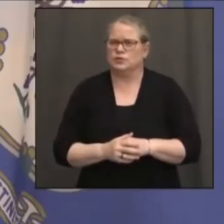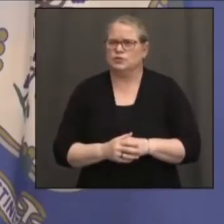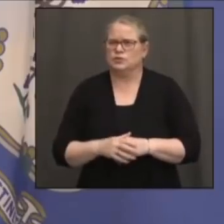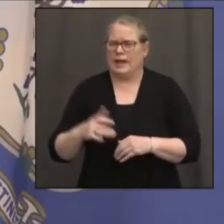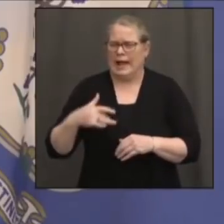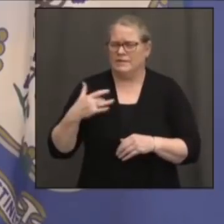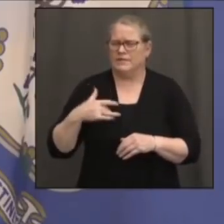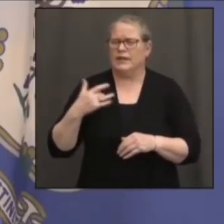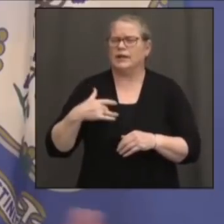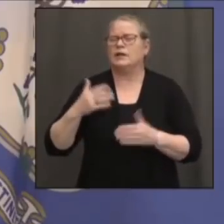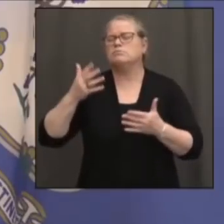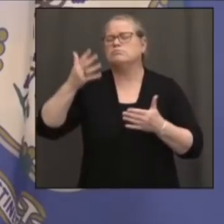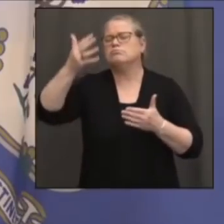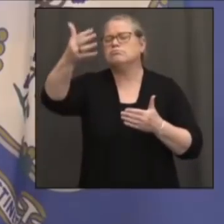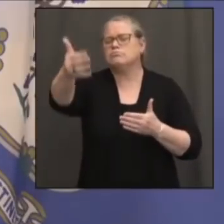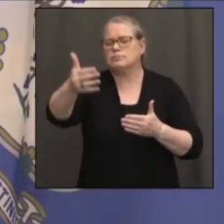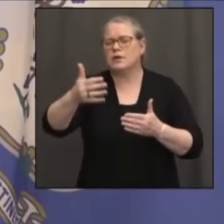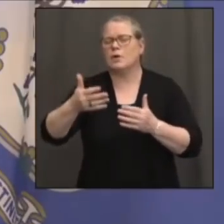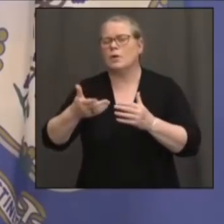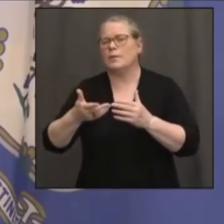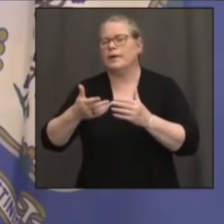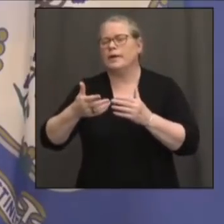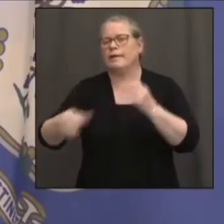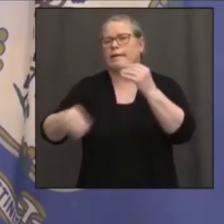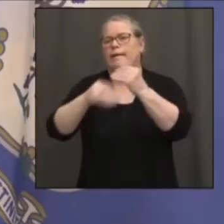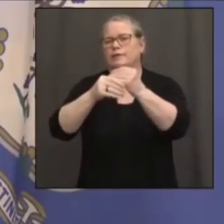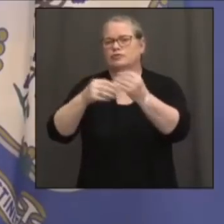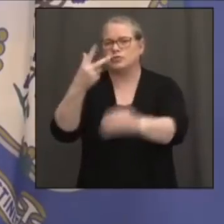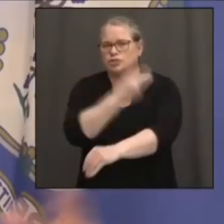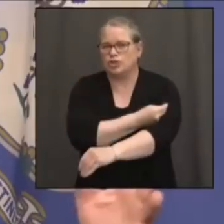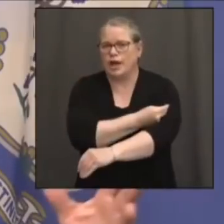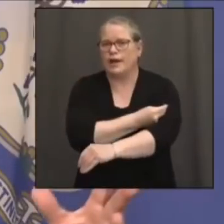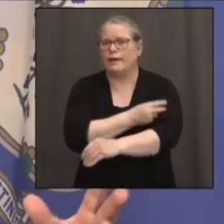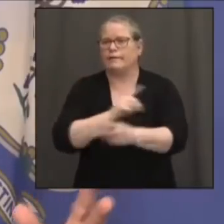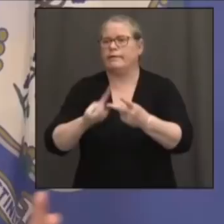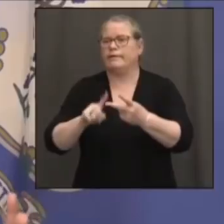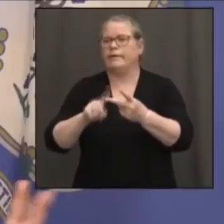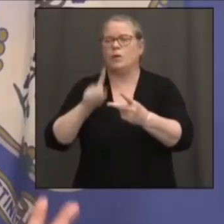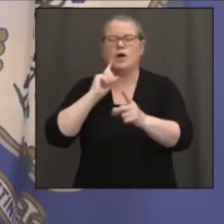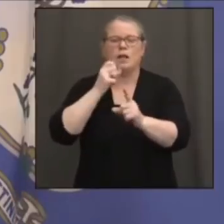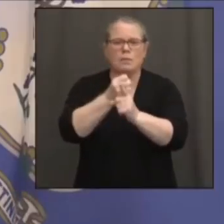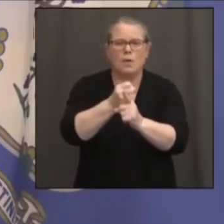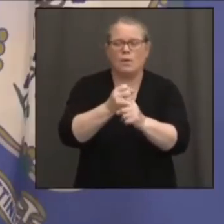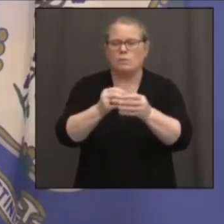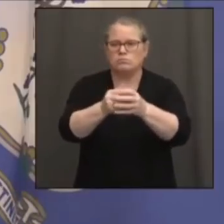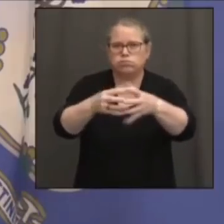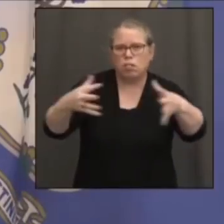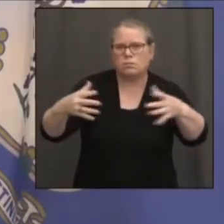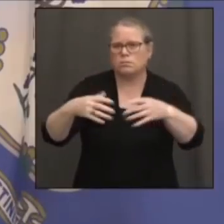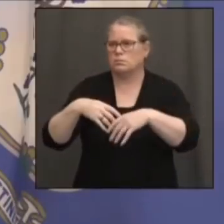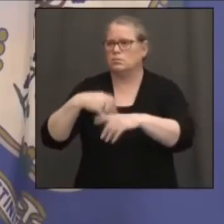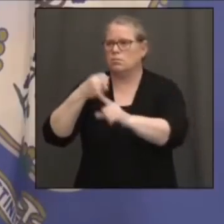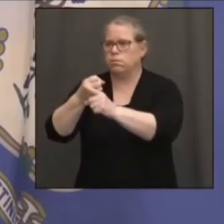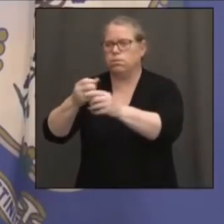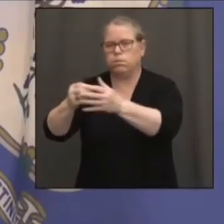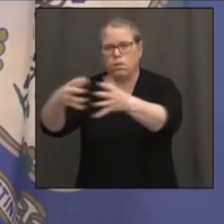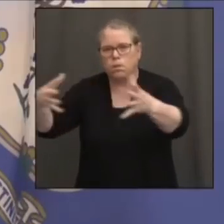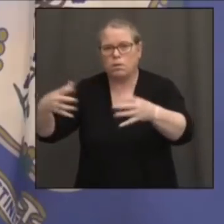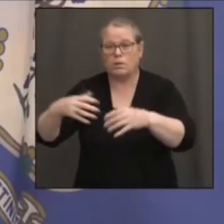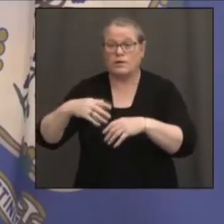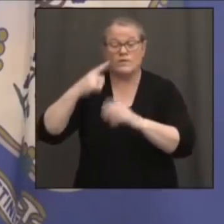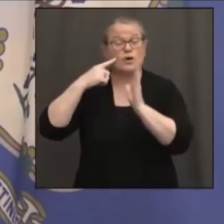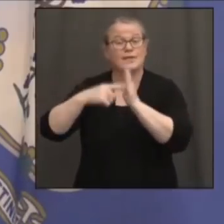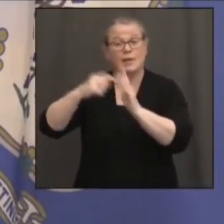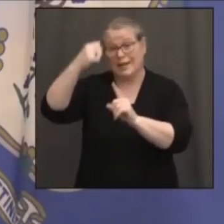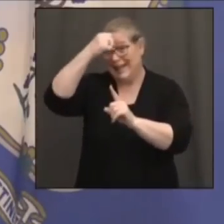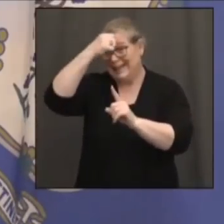youth vaccinations. There are going to be flare-ups, some in India, some in Brazil. I know from 1918